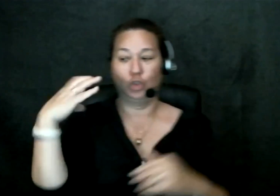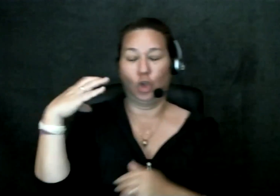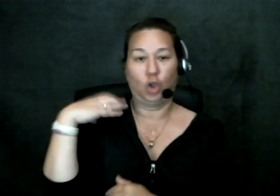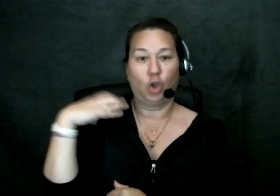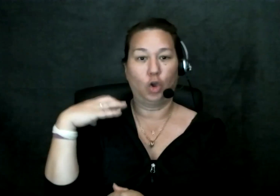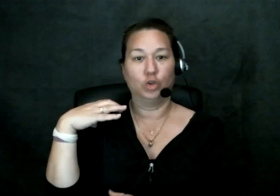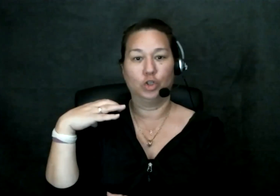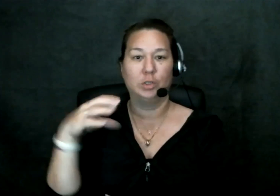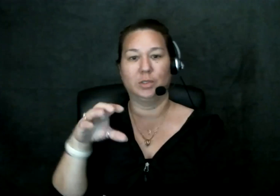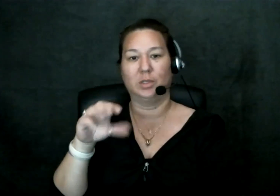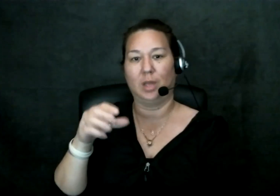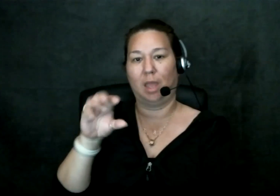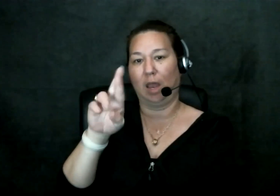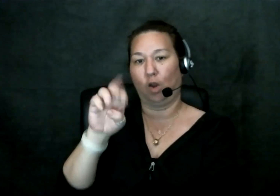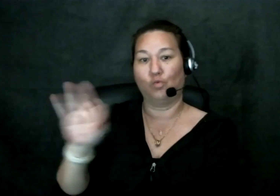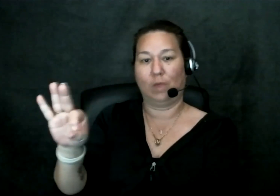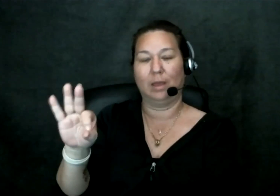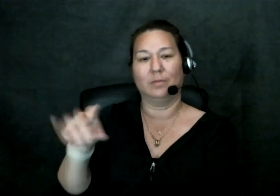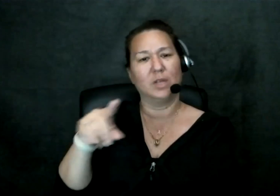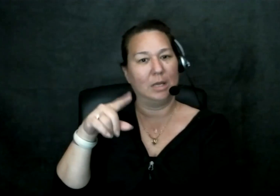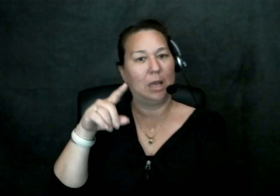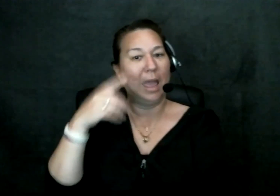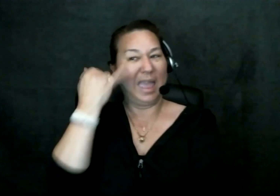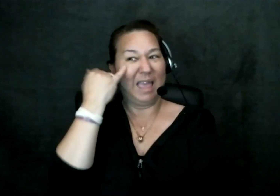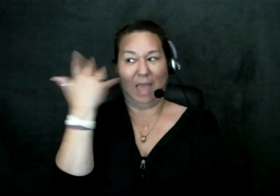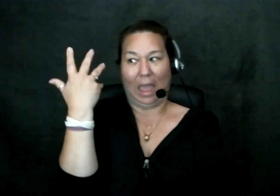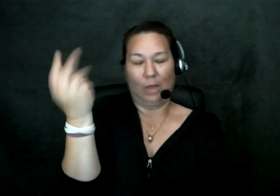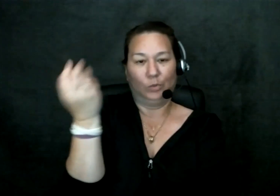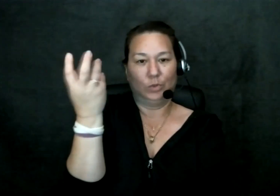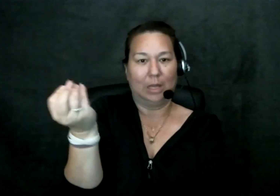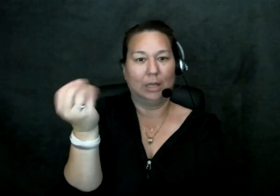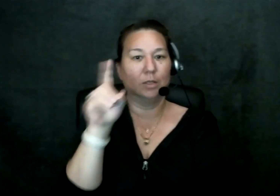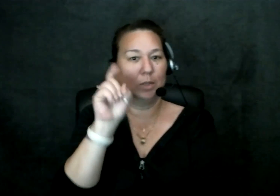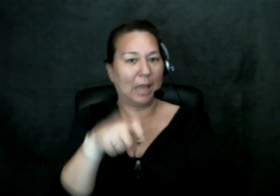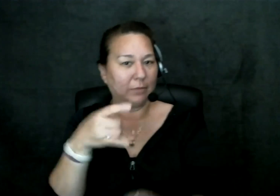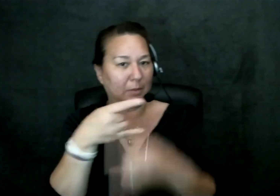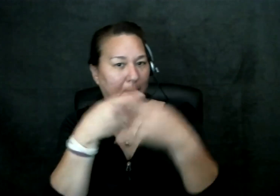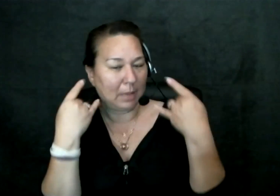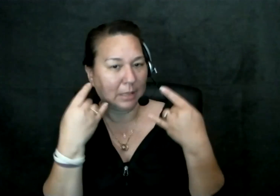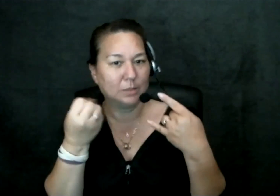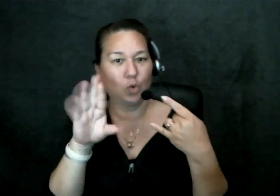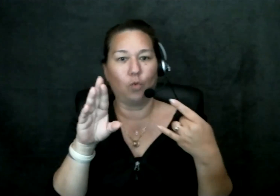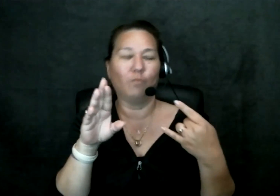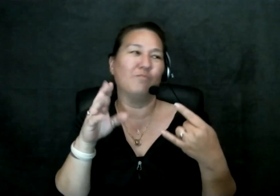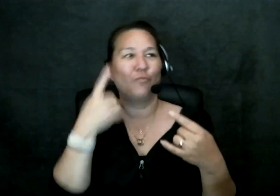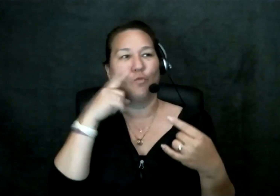masks when participating in outdoor youth sports of moderate contact or less?